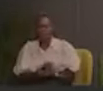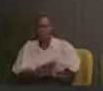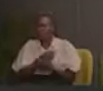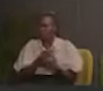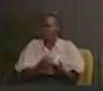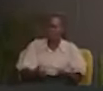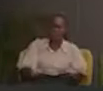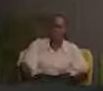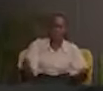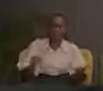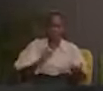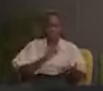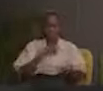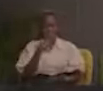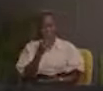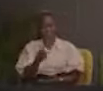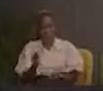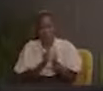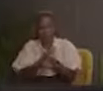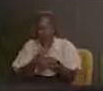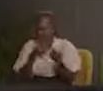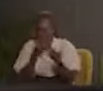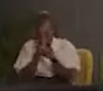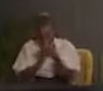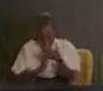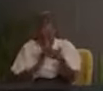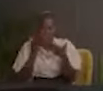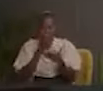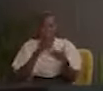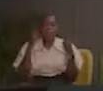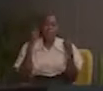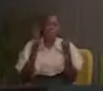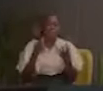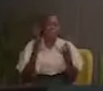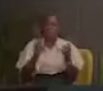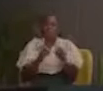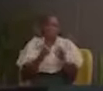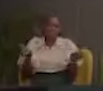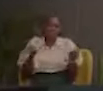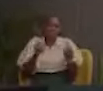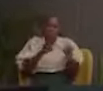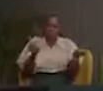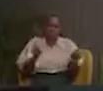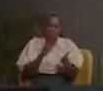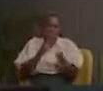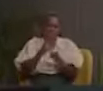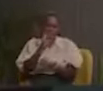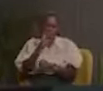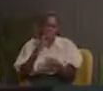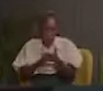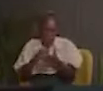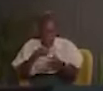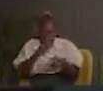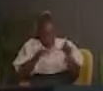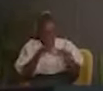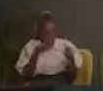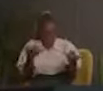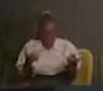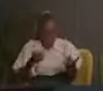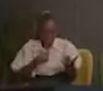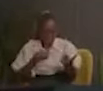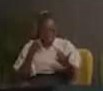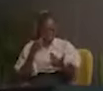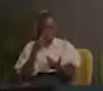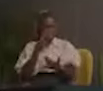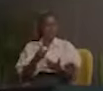overcome. Can I tell you, with all humility, there are many dimensions in the spirit that I am walking in the experience of now. I saw them in